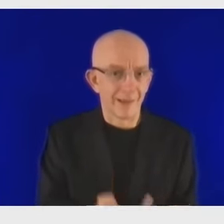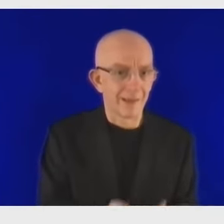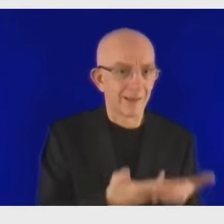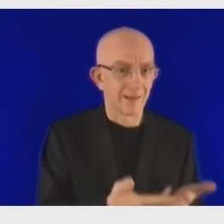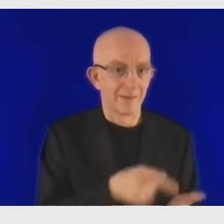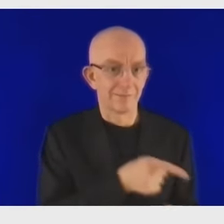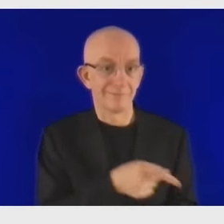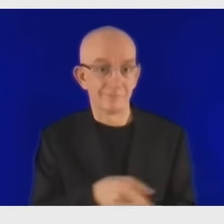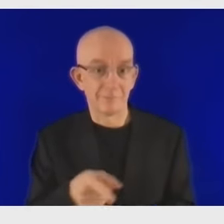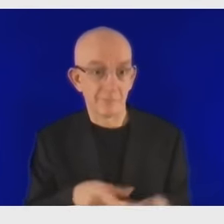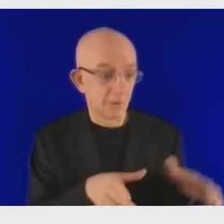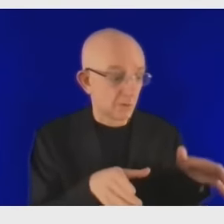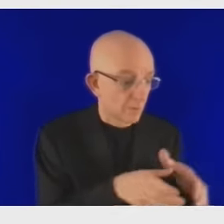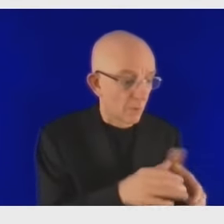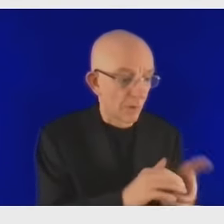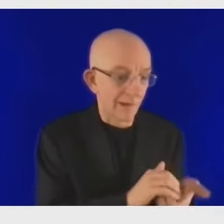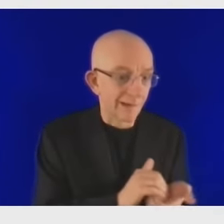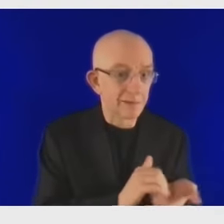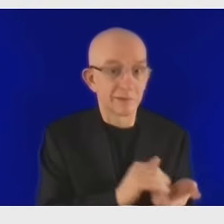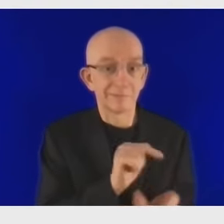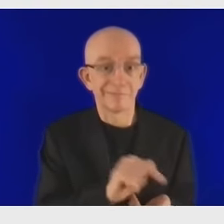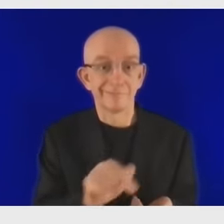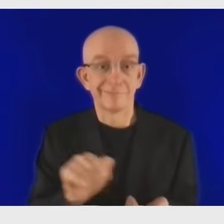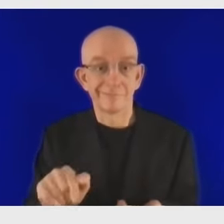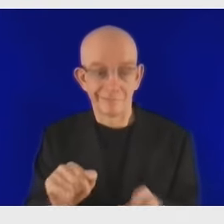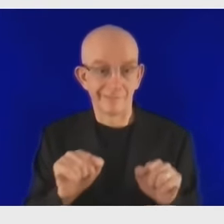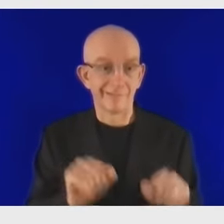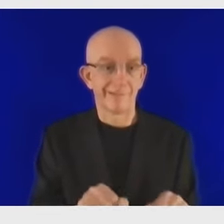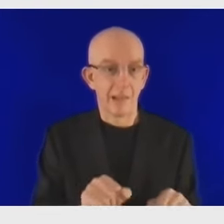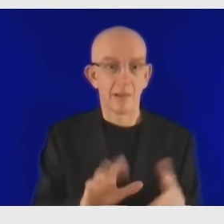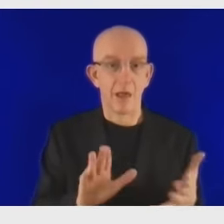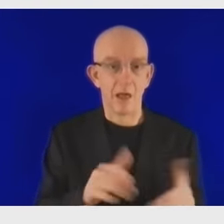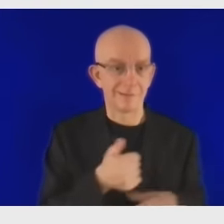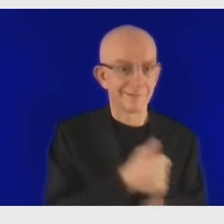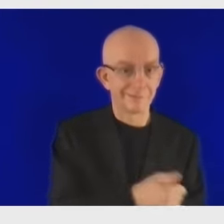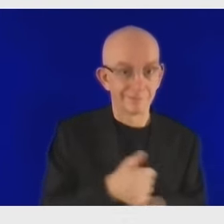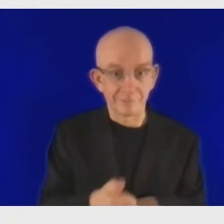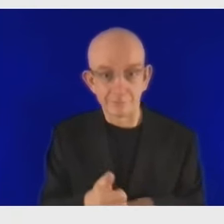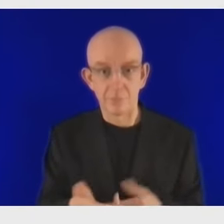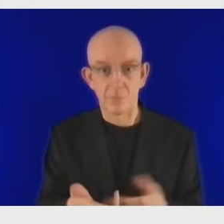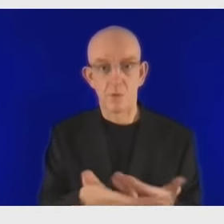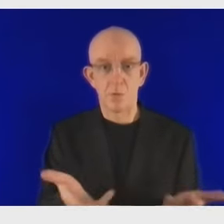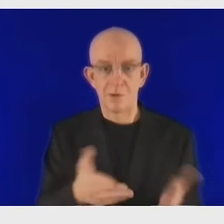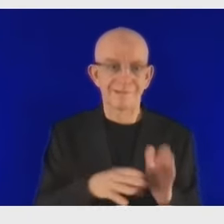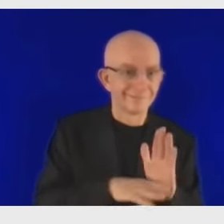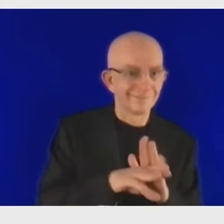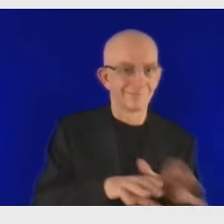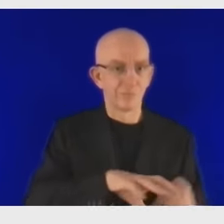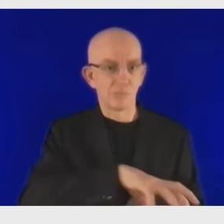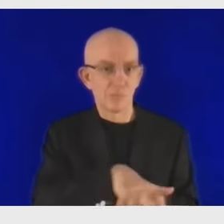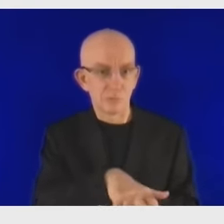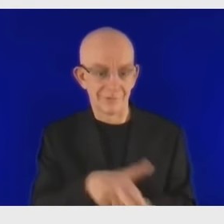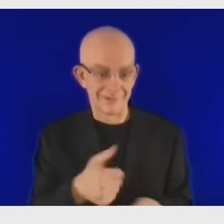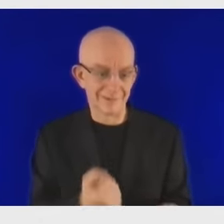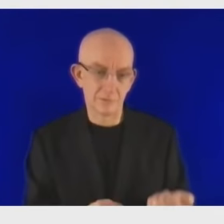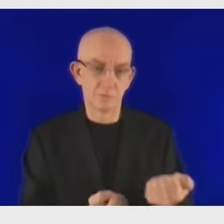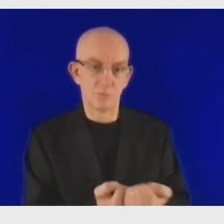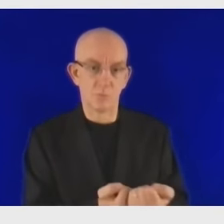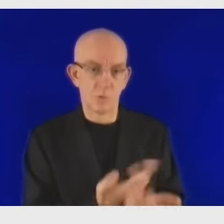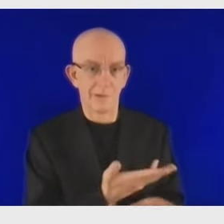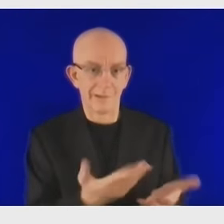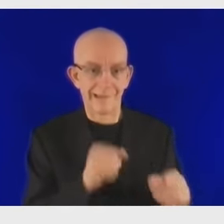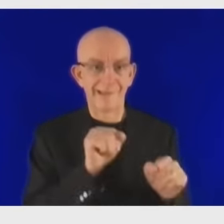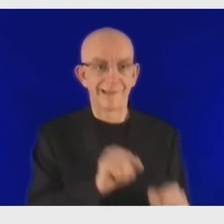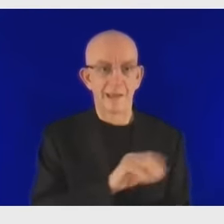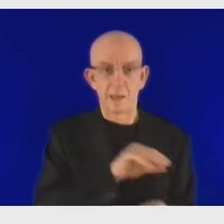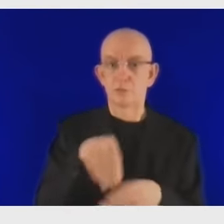in becoming more climate resilient, building on their capacity and driving from their